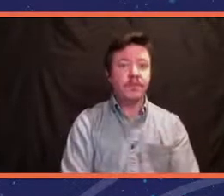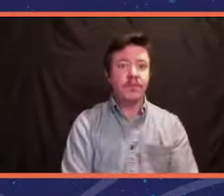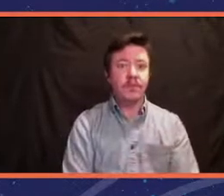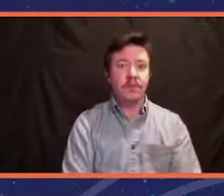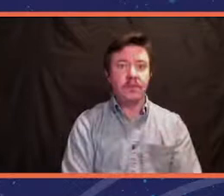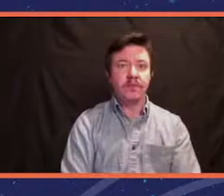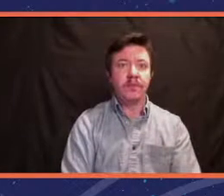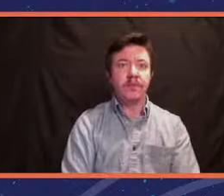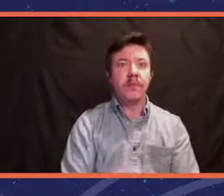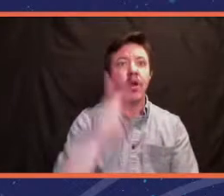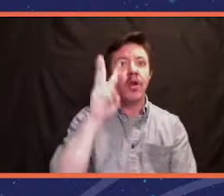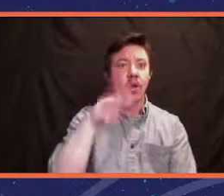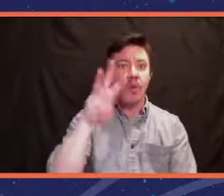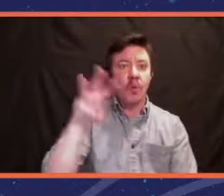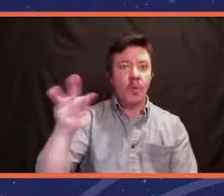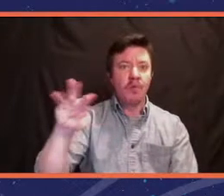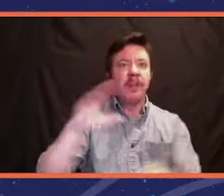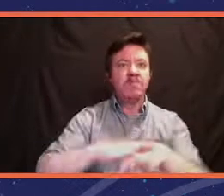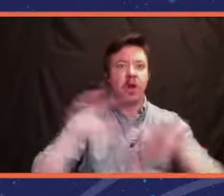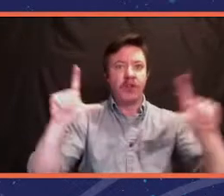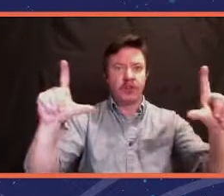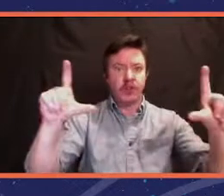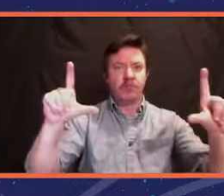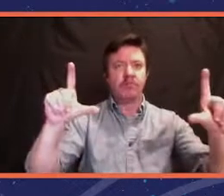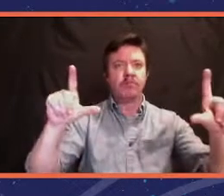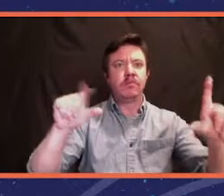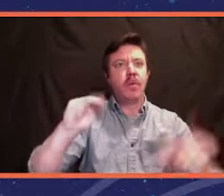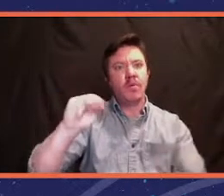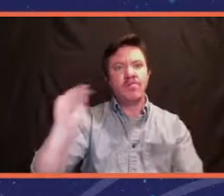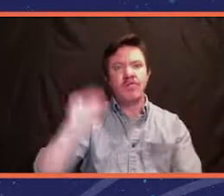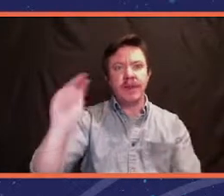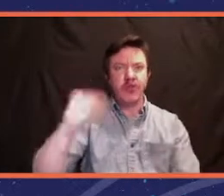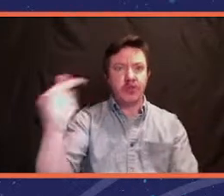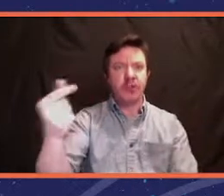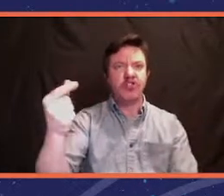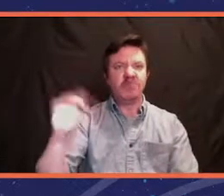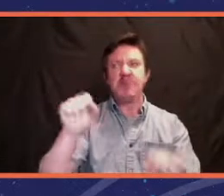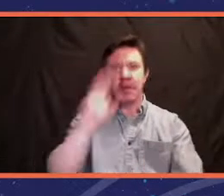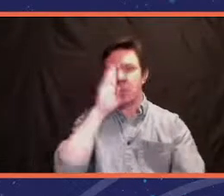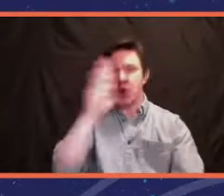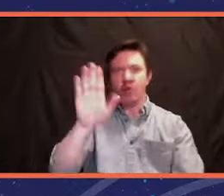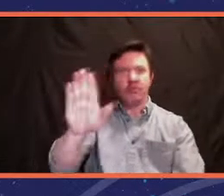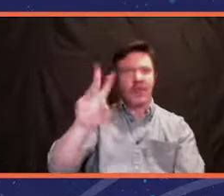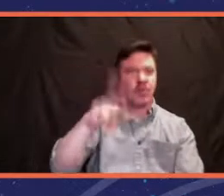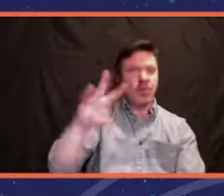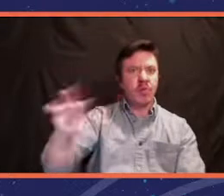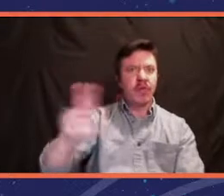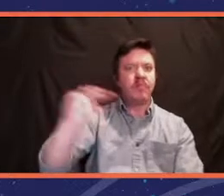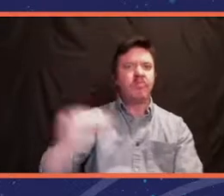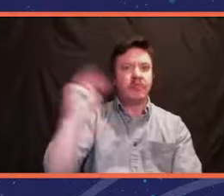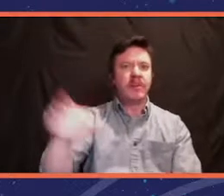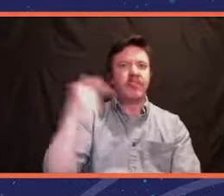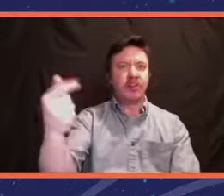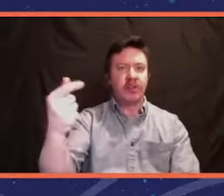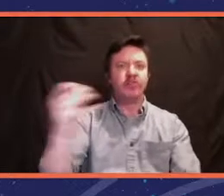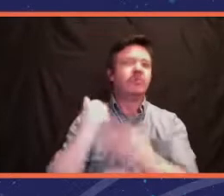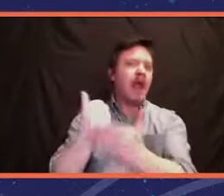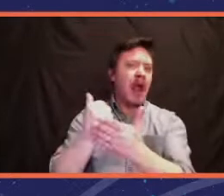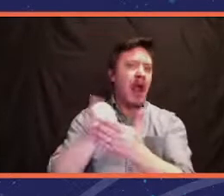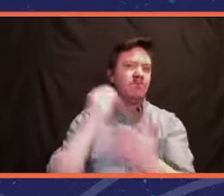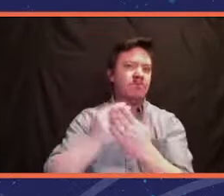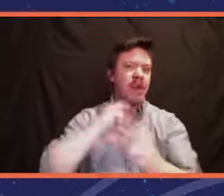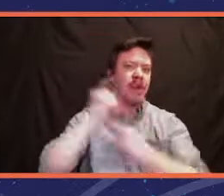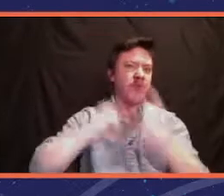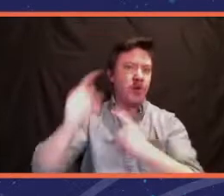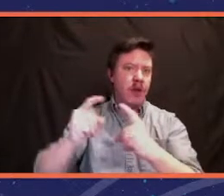/donate to make a donation to help us fund the artists who you're going to clear, they're all going